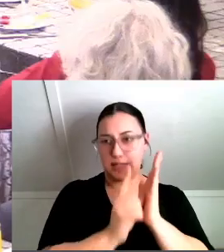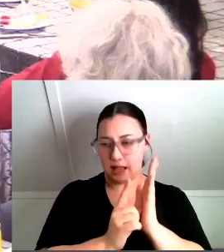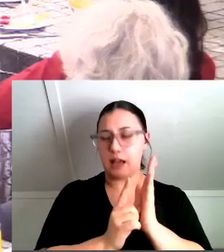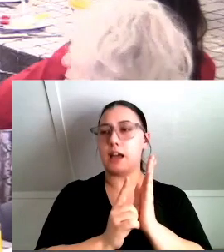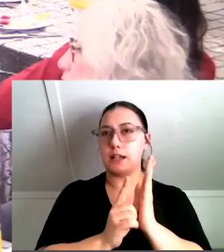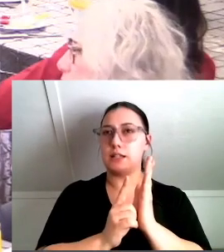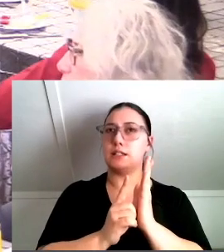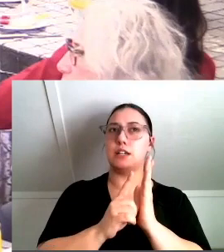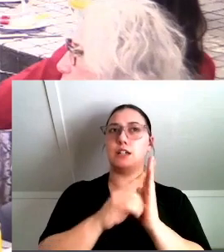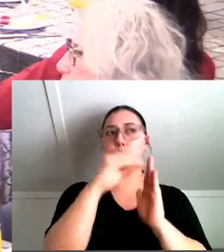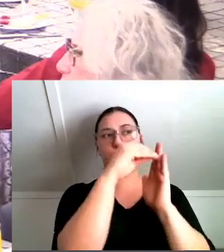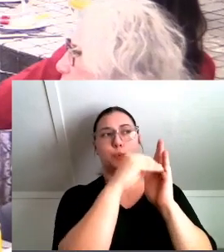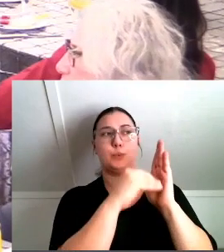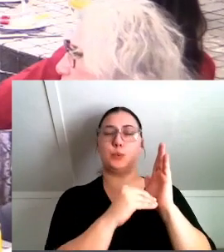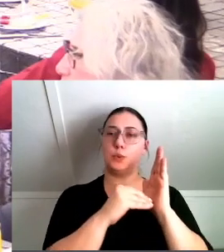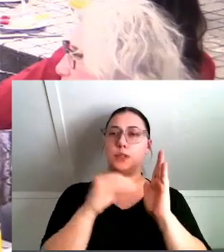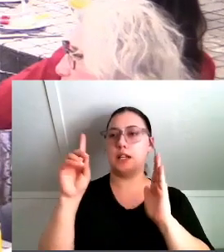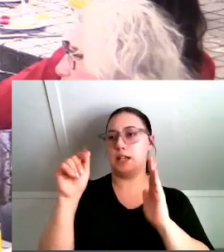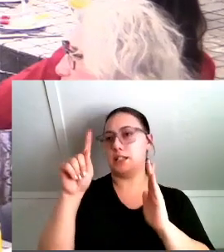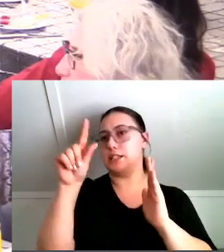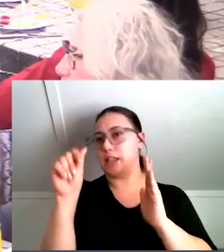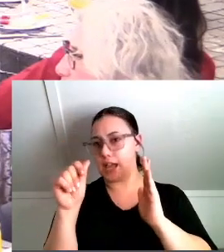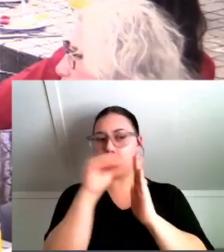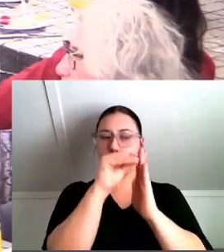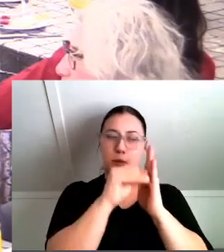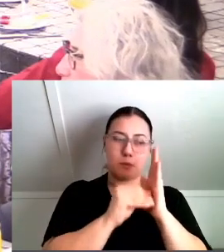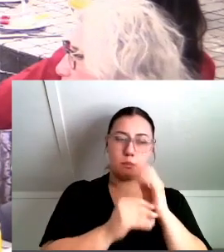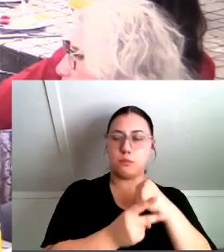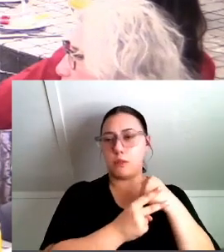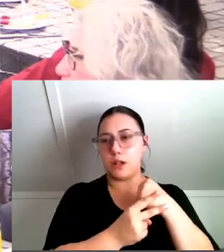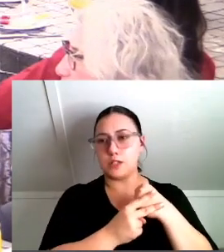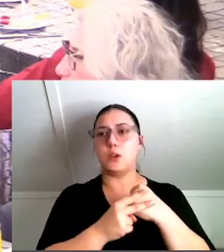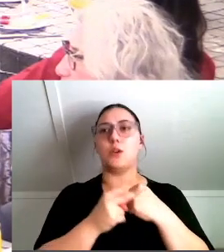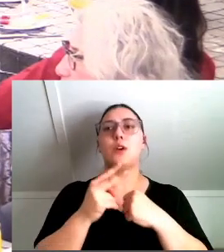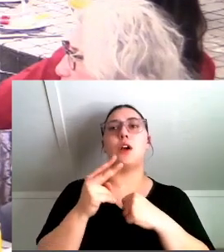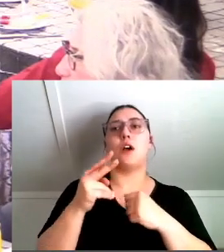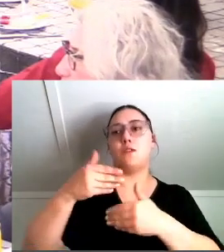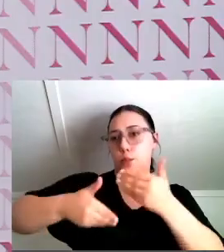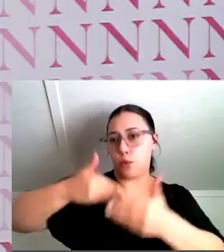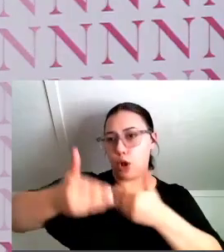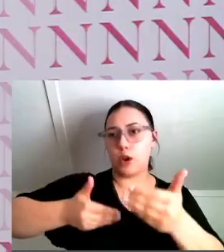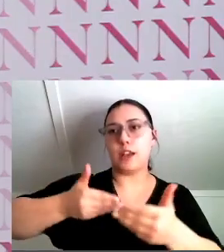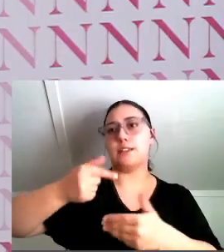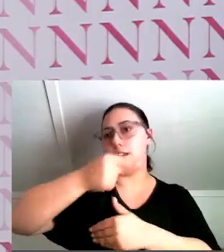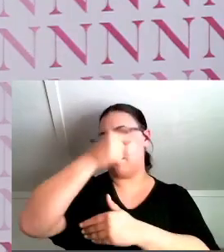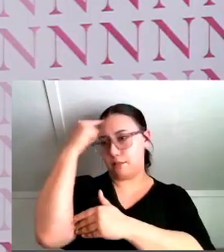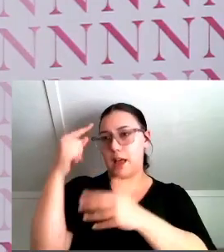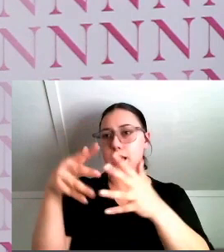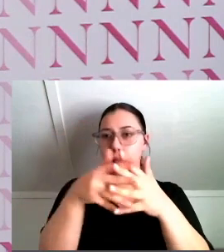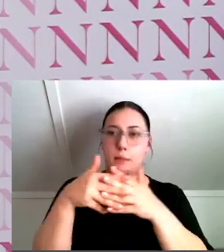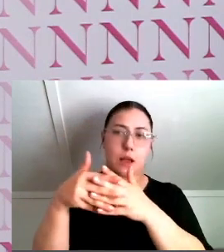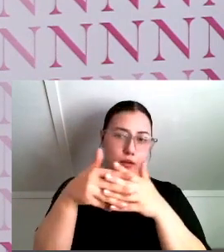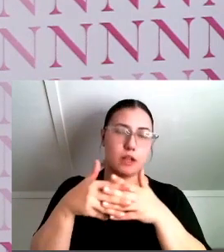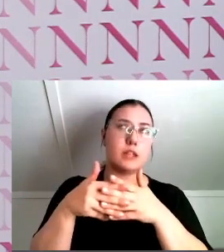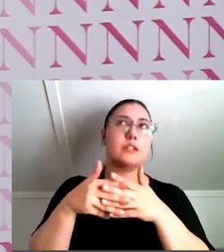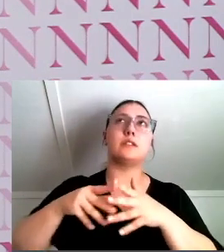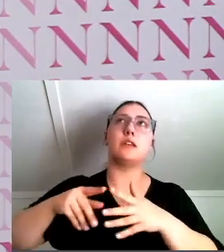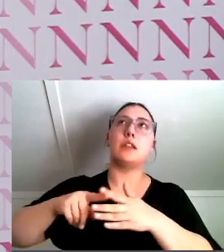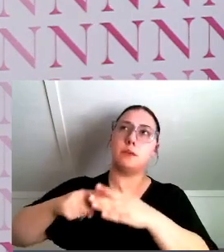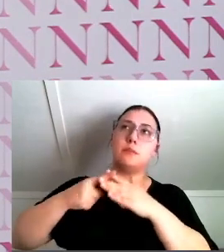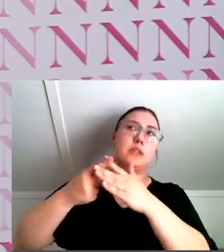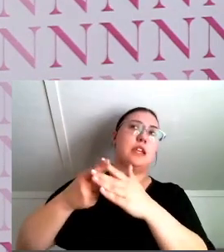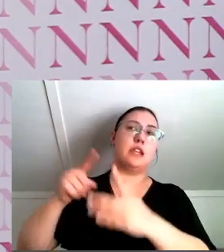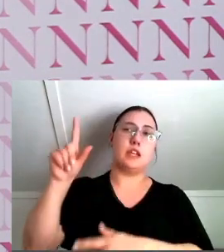data repository of the progress of African Americans in the early part of, or really the early part of the 20th